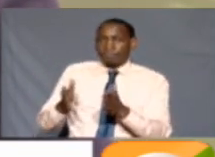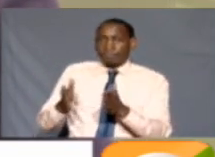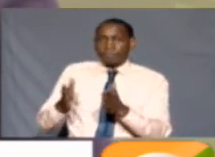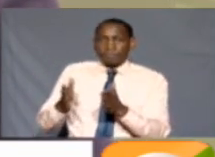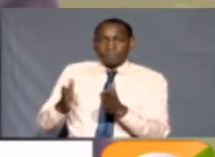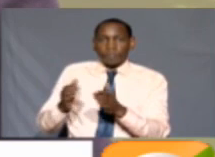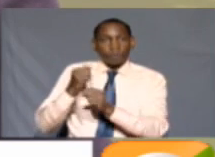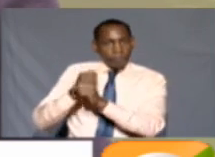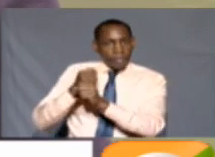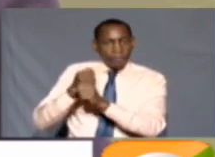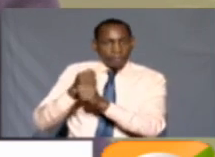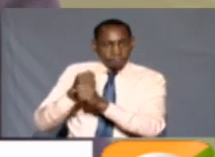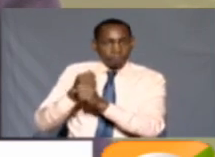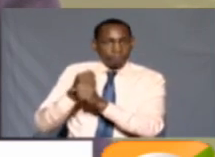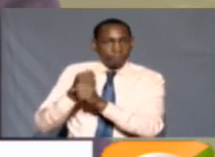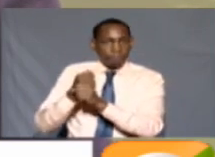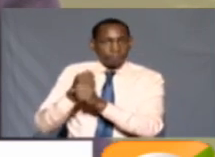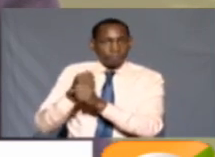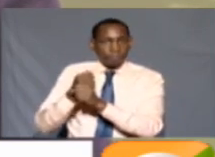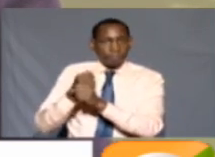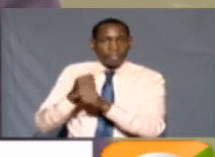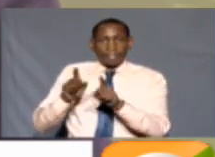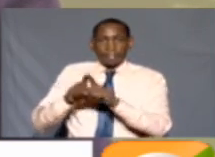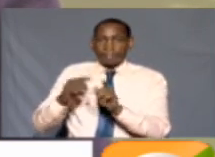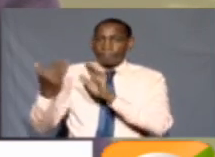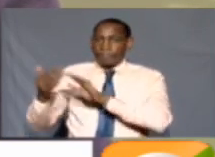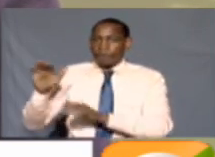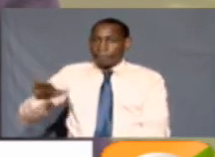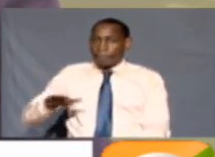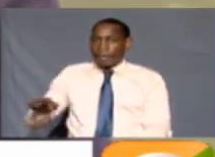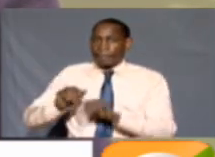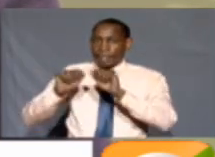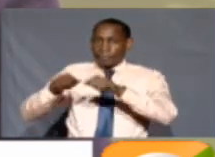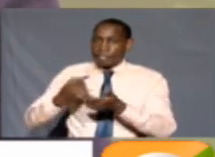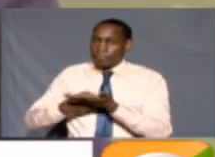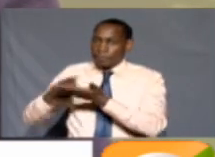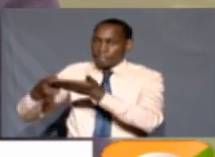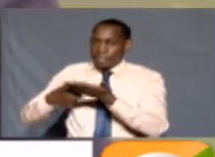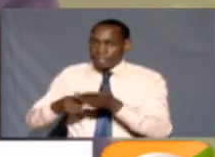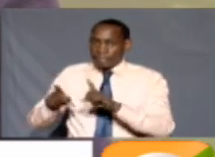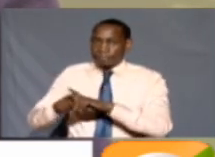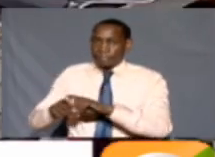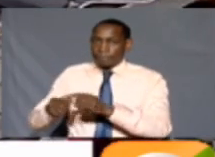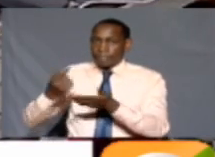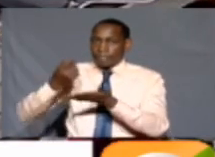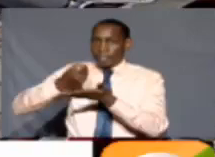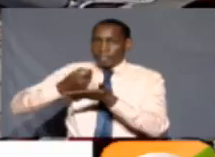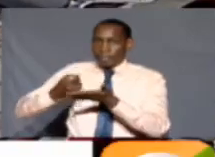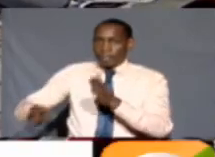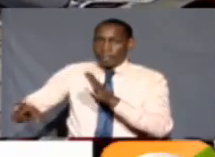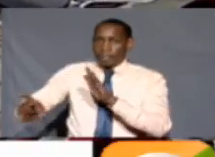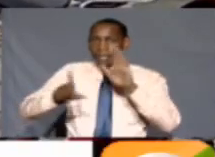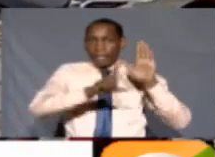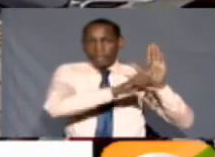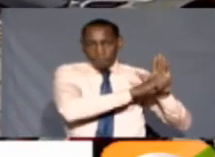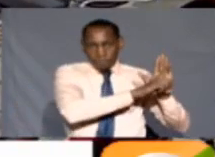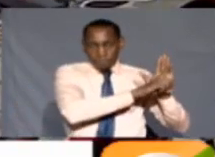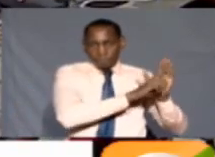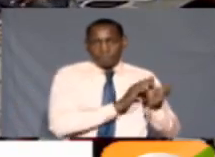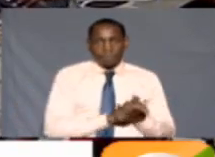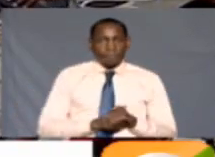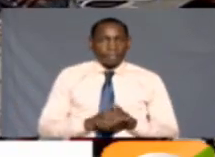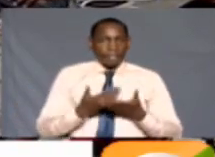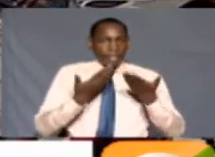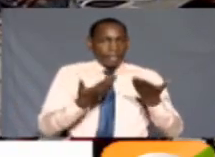out of their closets and take it to parliament so that it can be debated and enacted. Okay. Suzanne, let me bring you in. And how